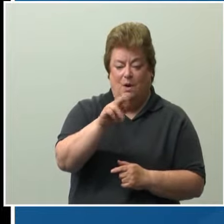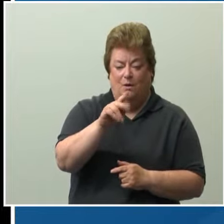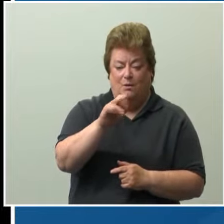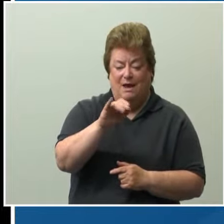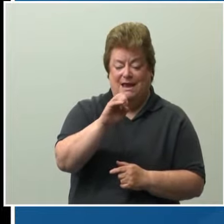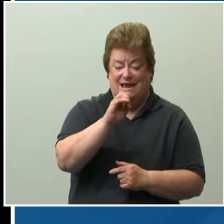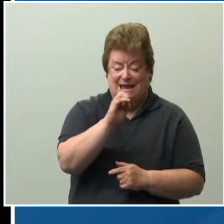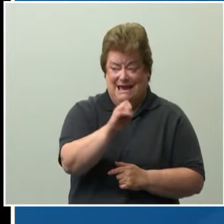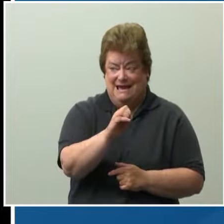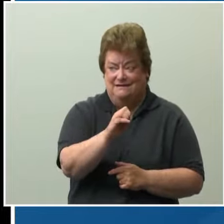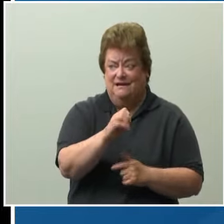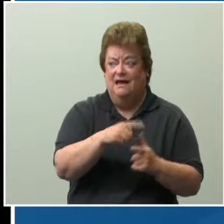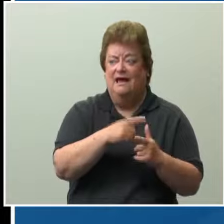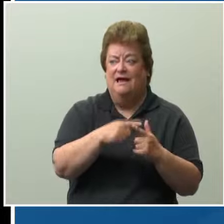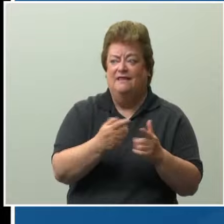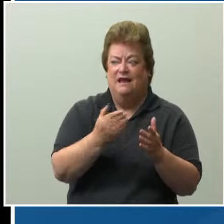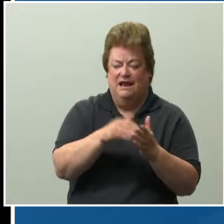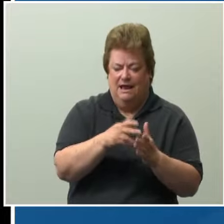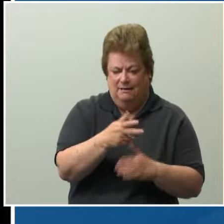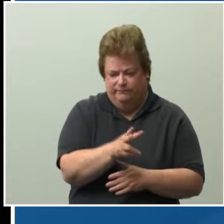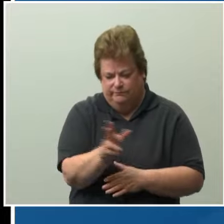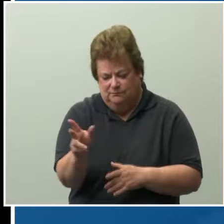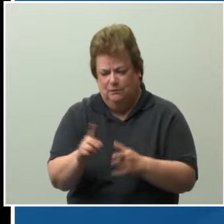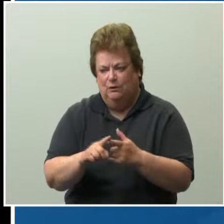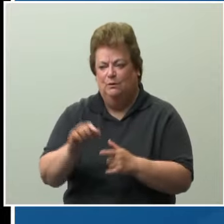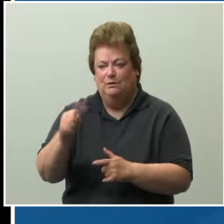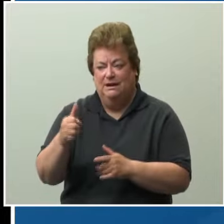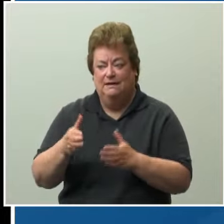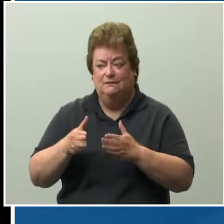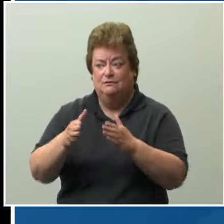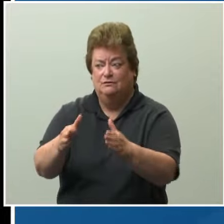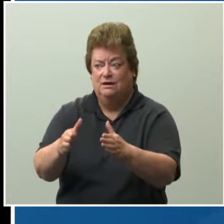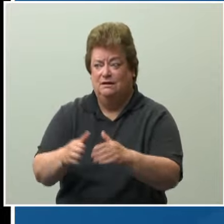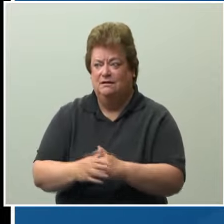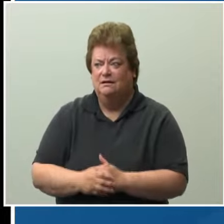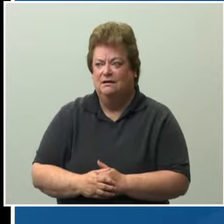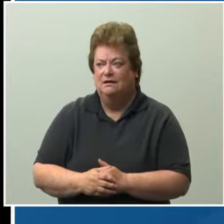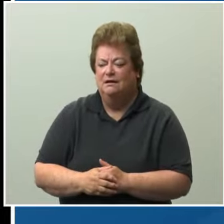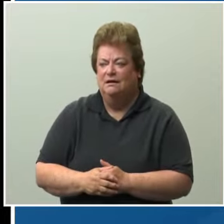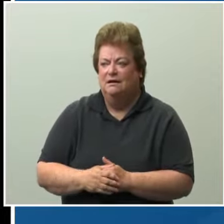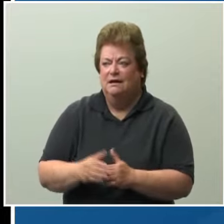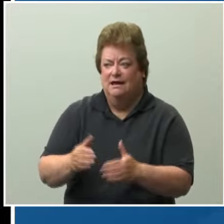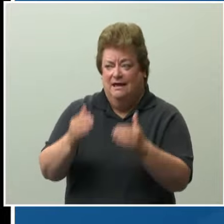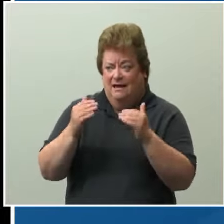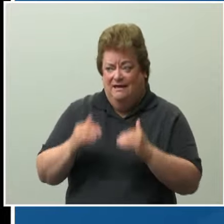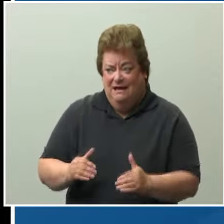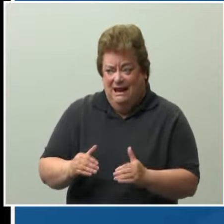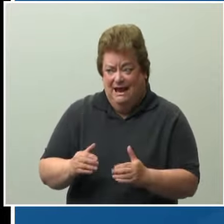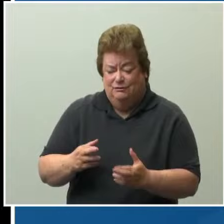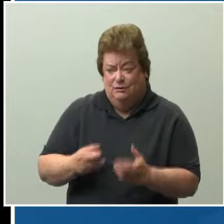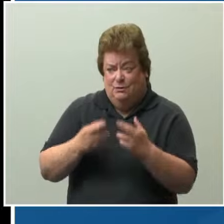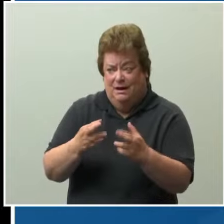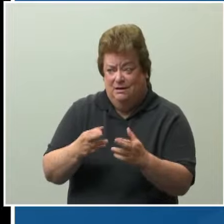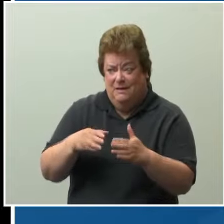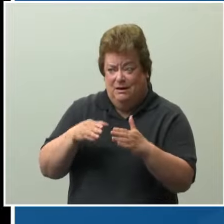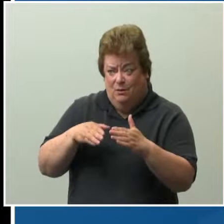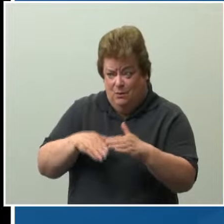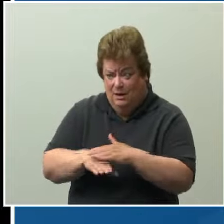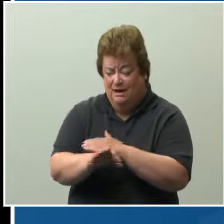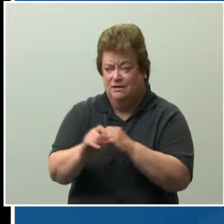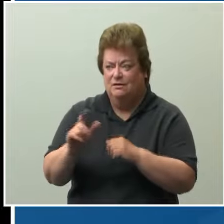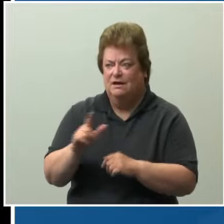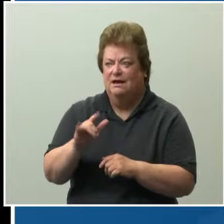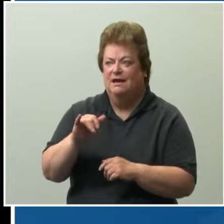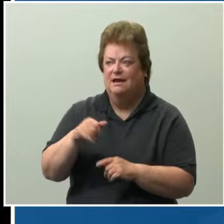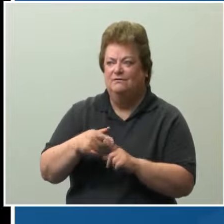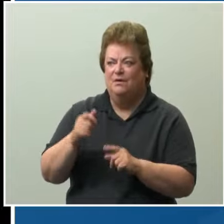then again to South 10th Street. The city's next recommended route into Lincoln for the